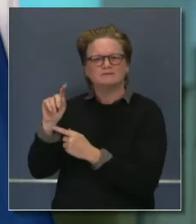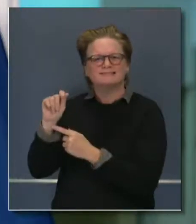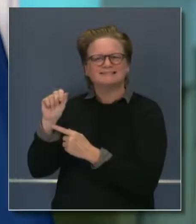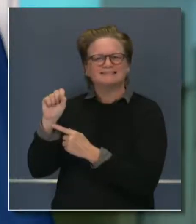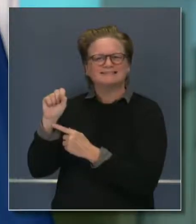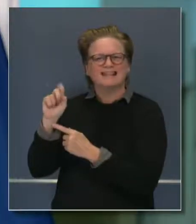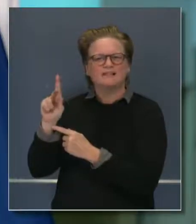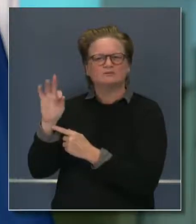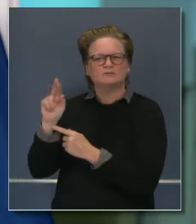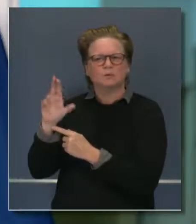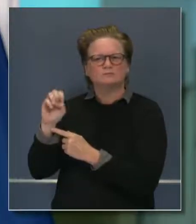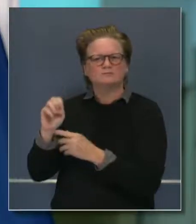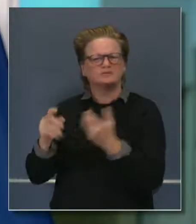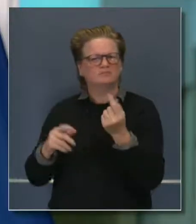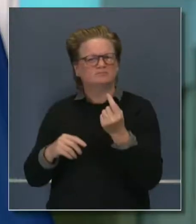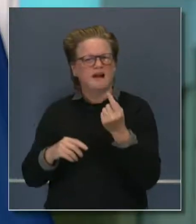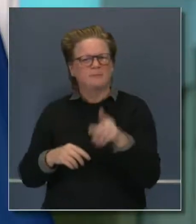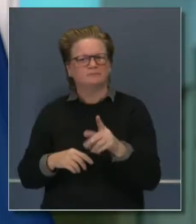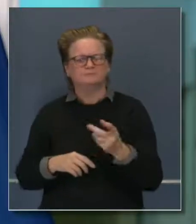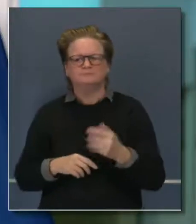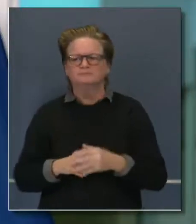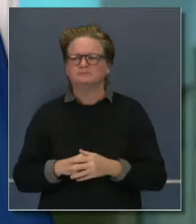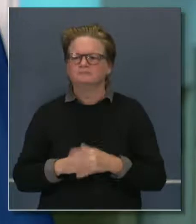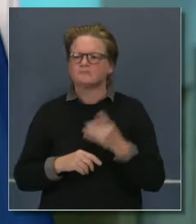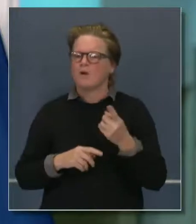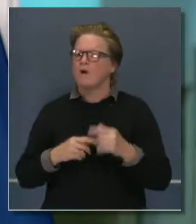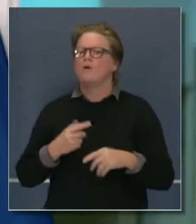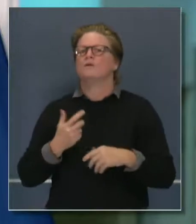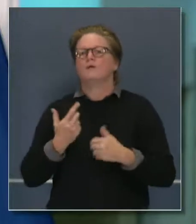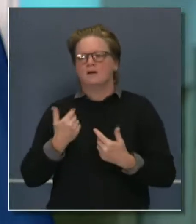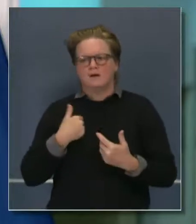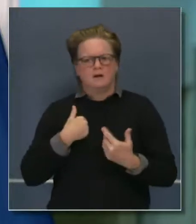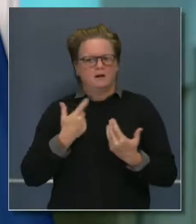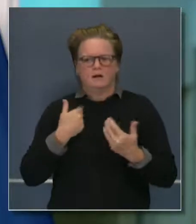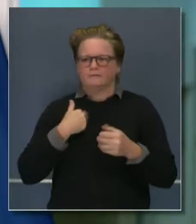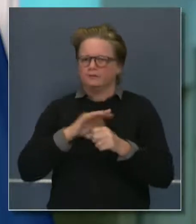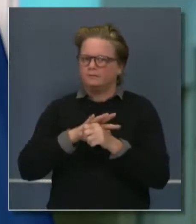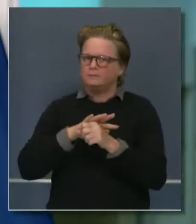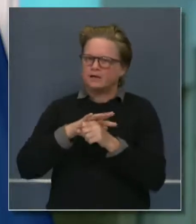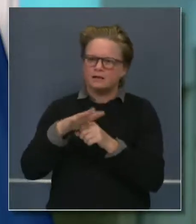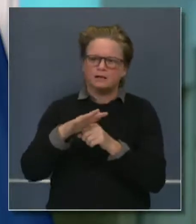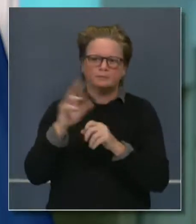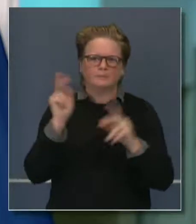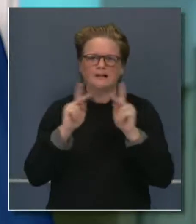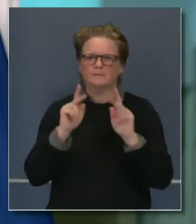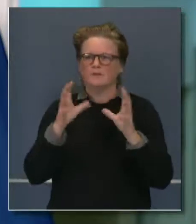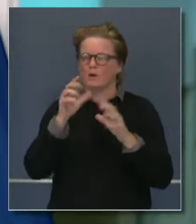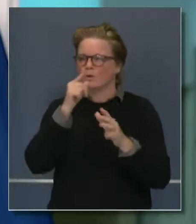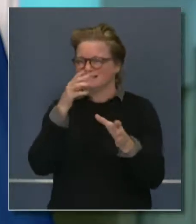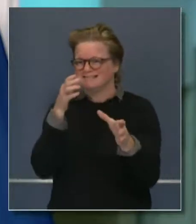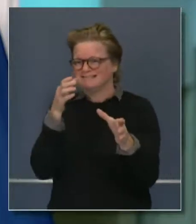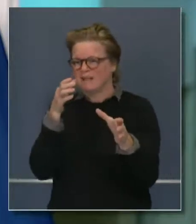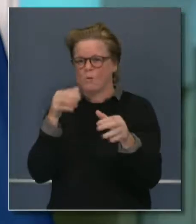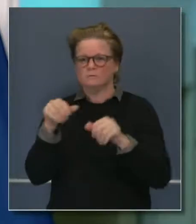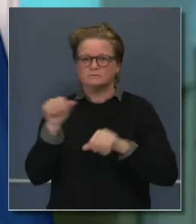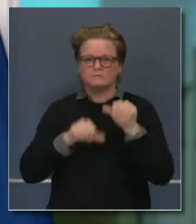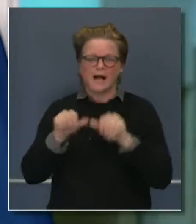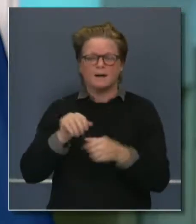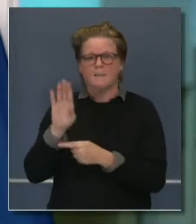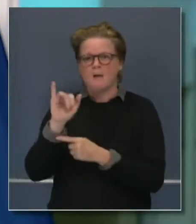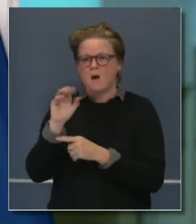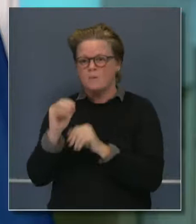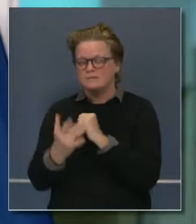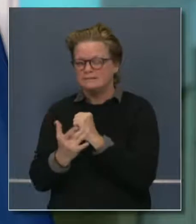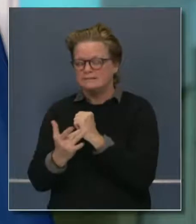a treasure trove of talent, human capital, birthplace of biotech and life sciences. We say all the time, more scientists,